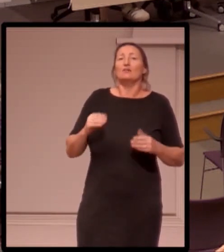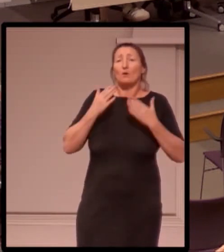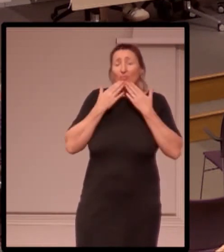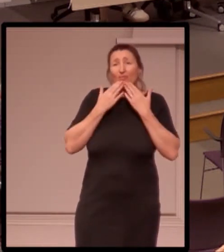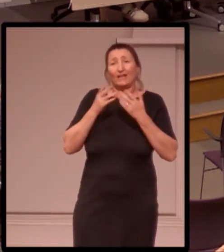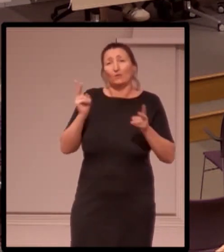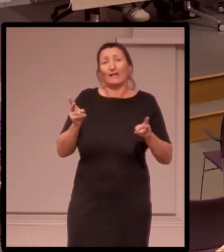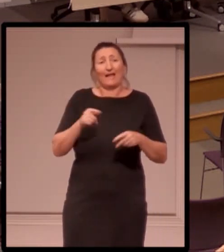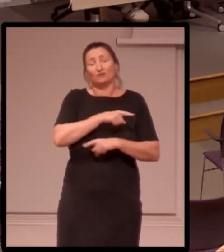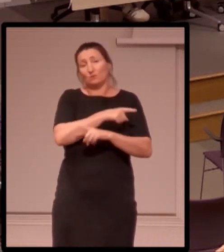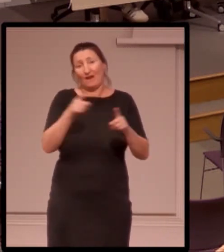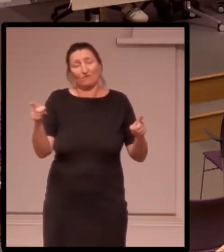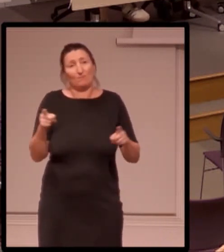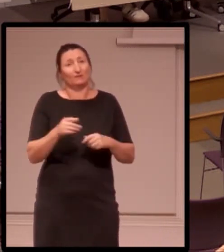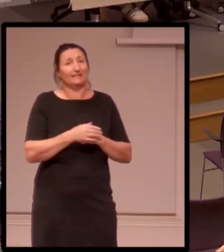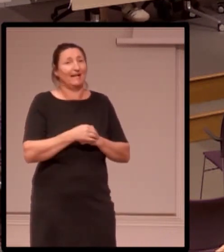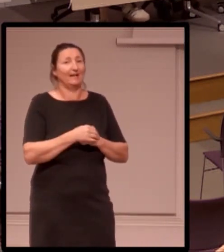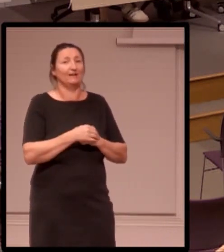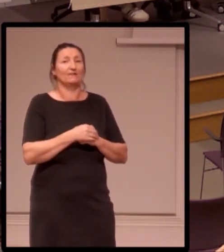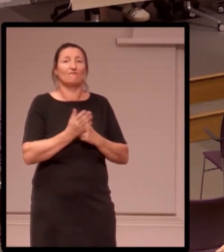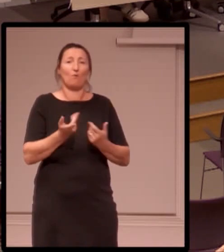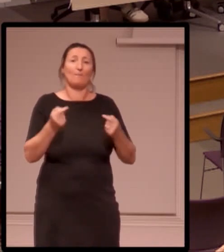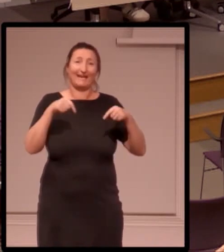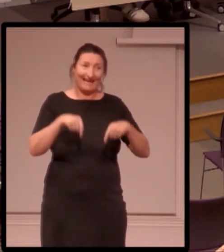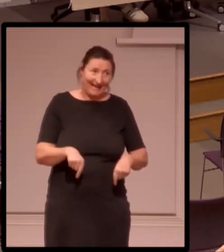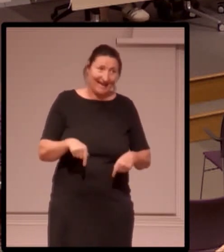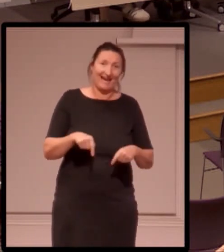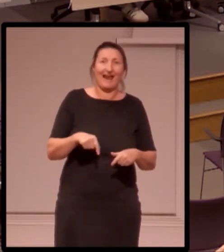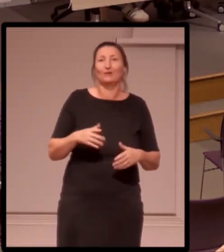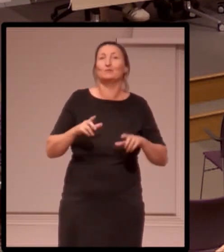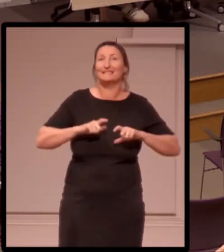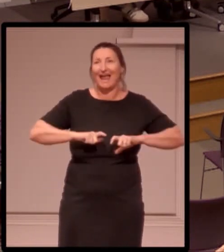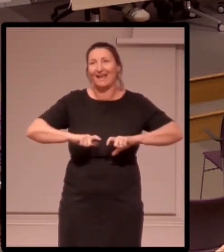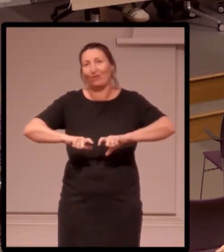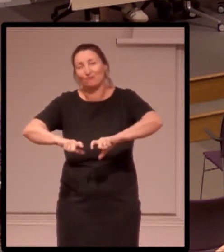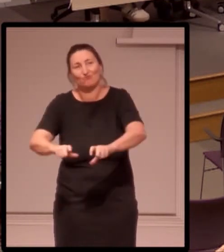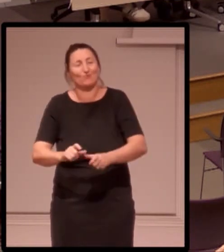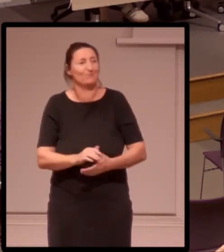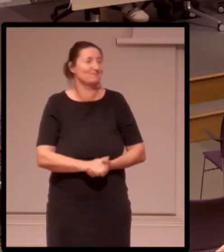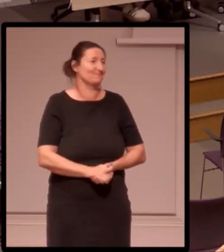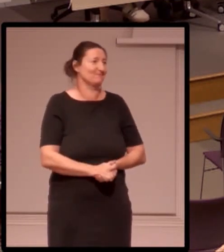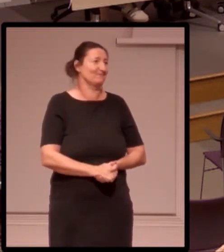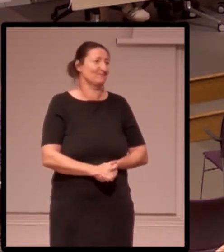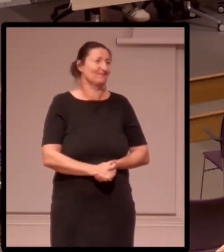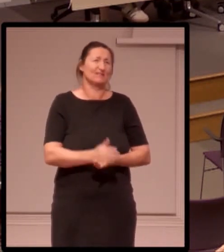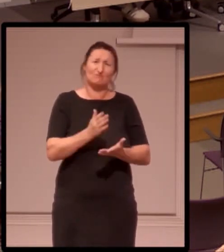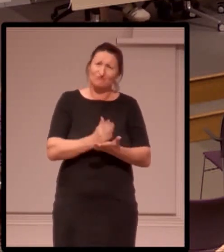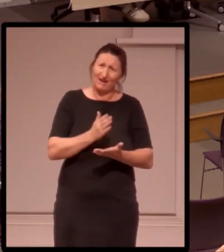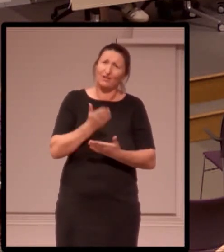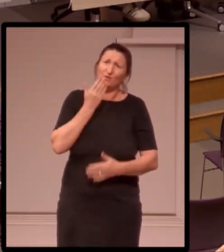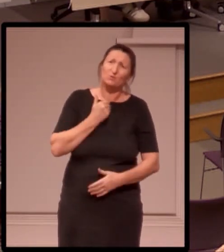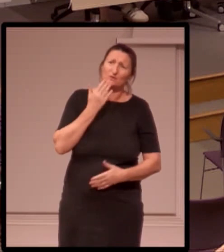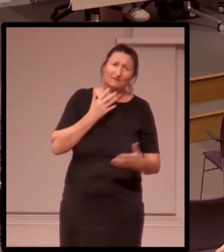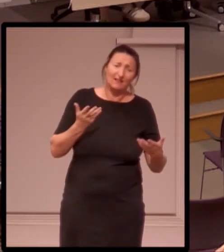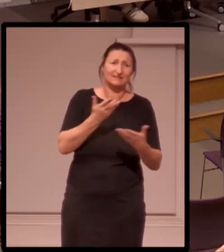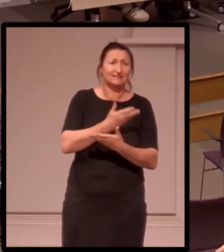huge thanks to everybody for staying to the very end. I think it's been a really